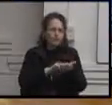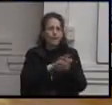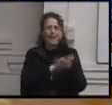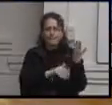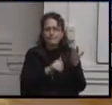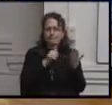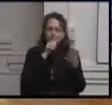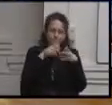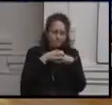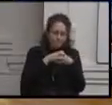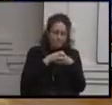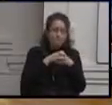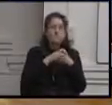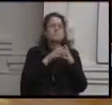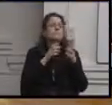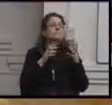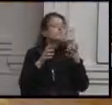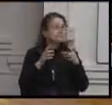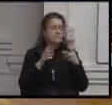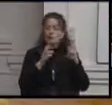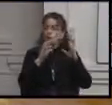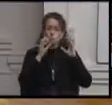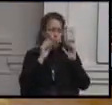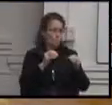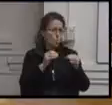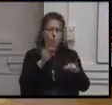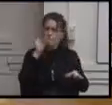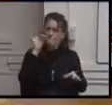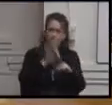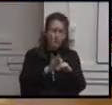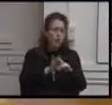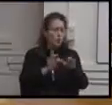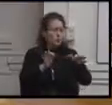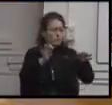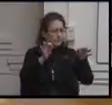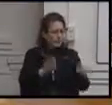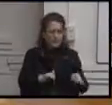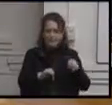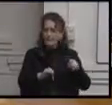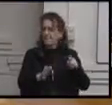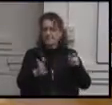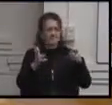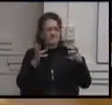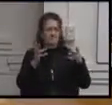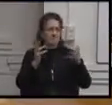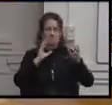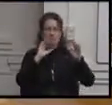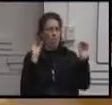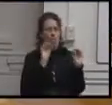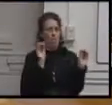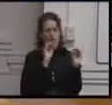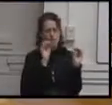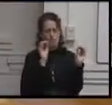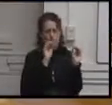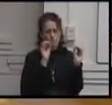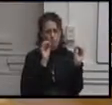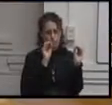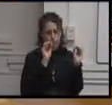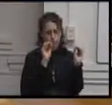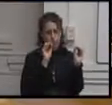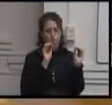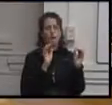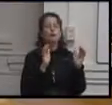from executive session without taking any action on those matters that were discussed in executive session.